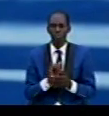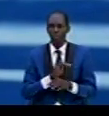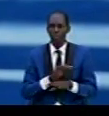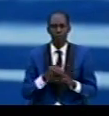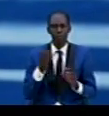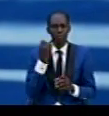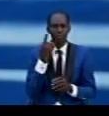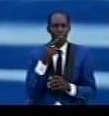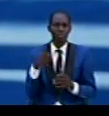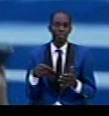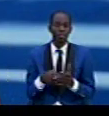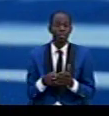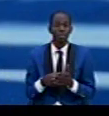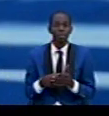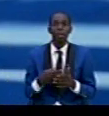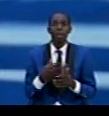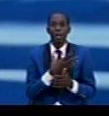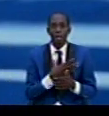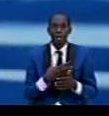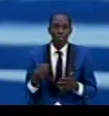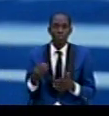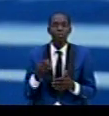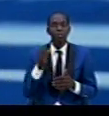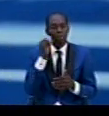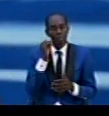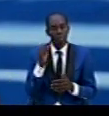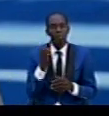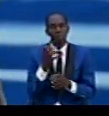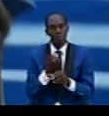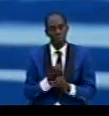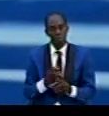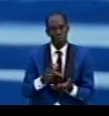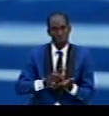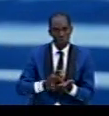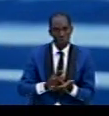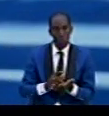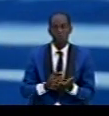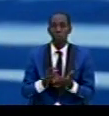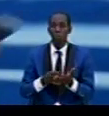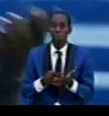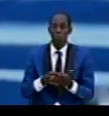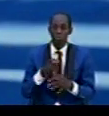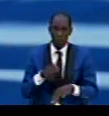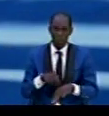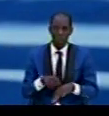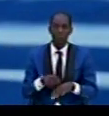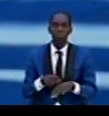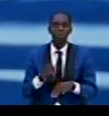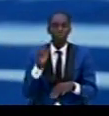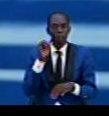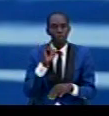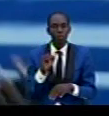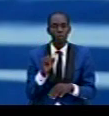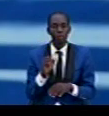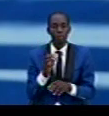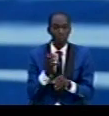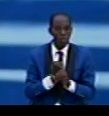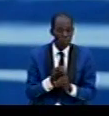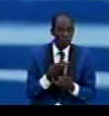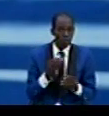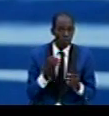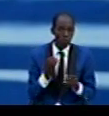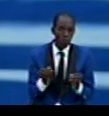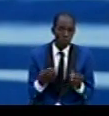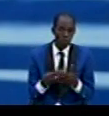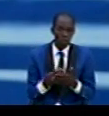there's prescribed drug for me. I use the drug. In fact, sometimes if I save little money, I'll use it to buy the drug. So at this point,